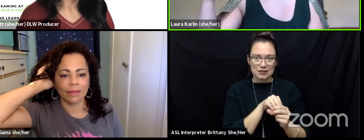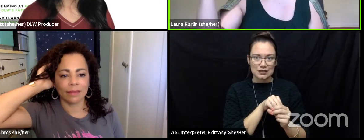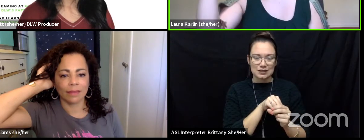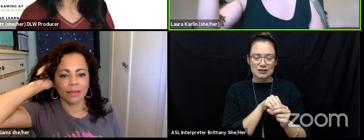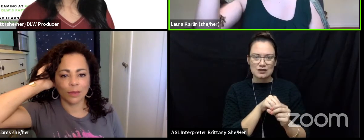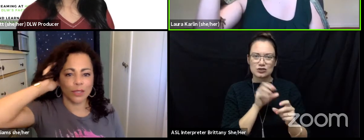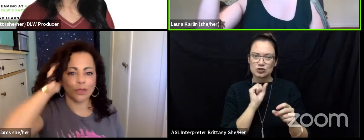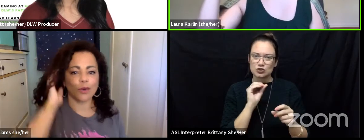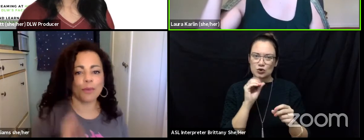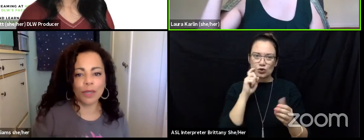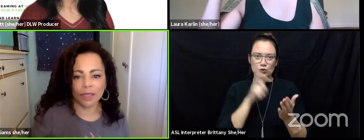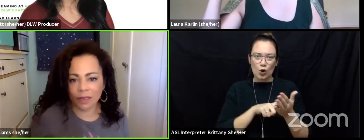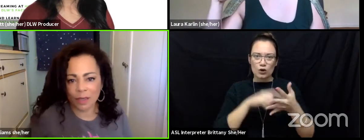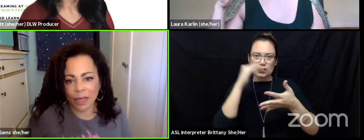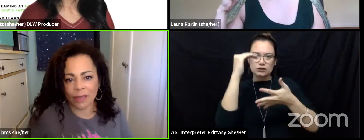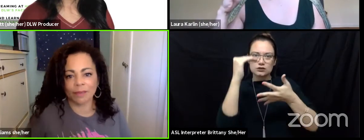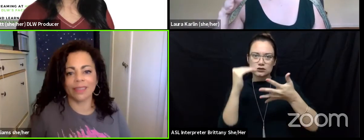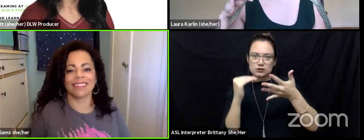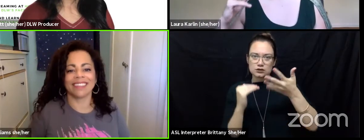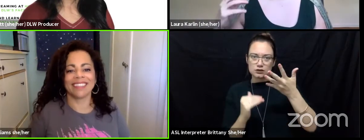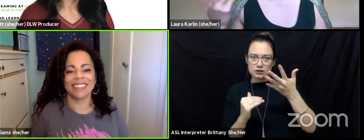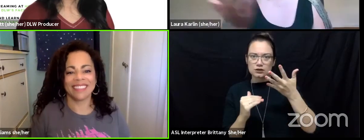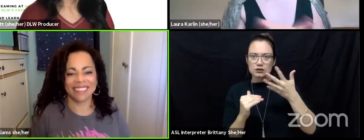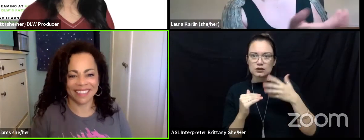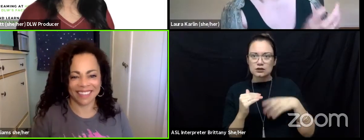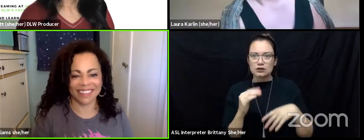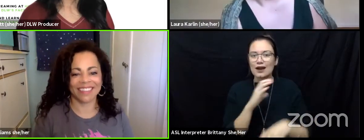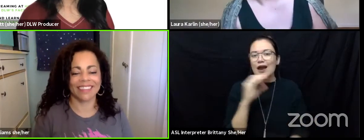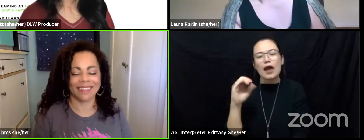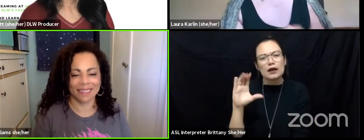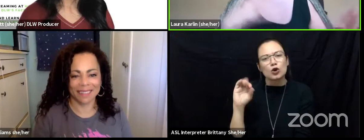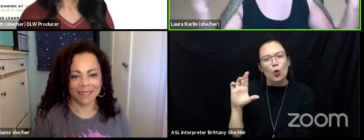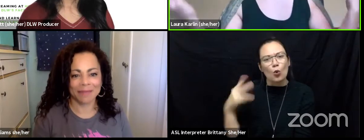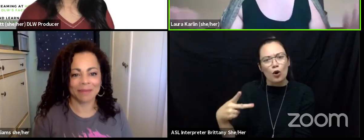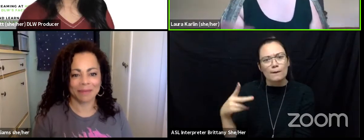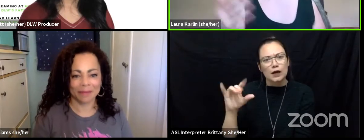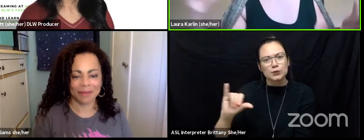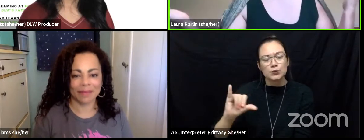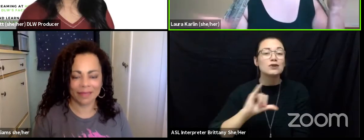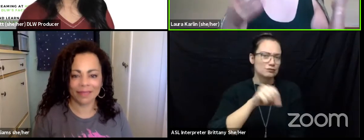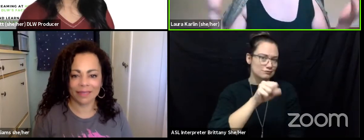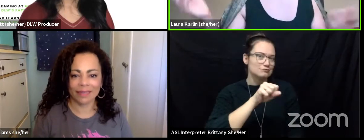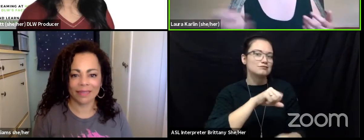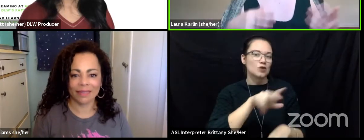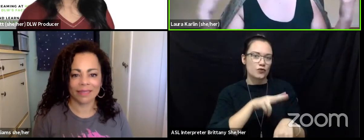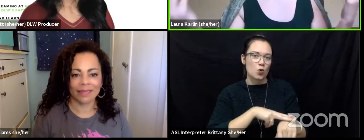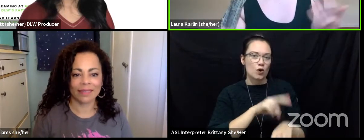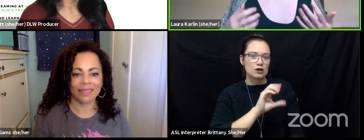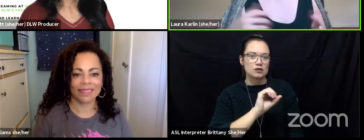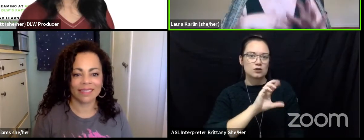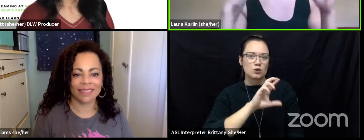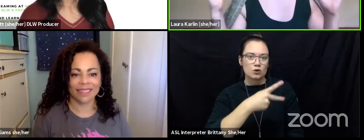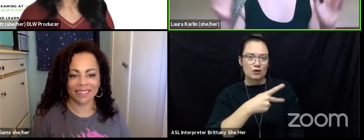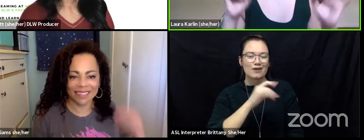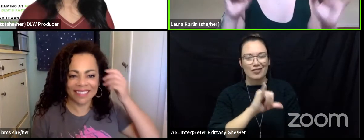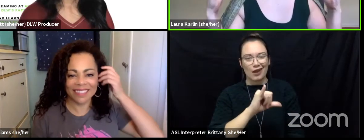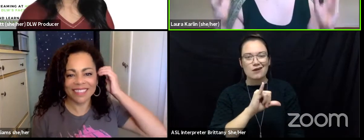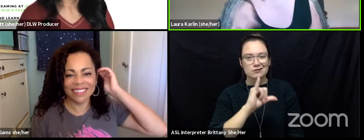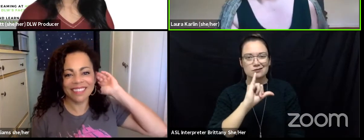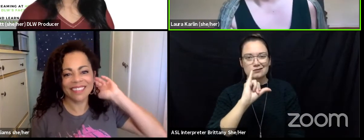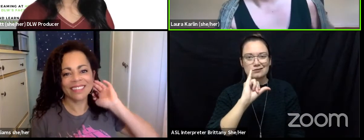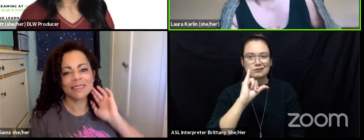hierarchy. And also corporate as well. And corporate, yes, which is also white supremacy, which is also patriarchy, which is also